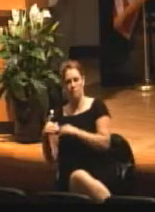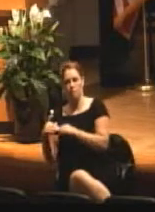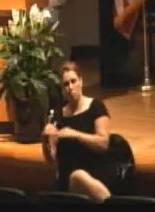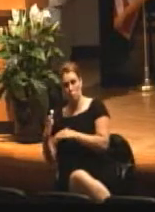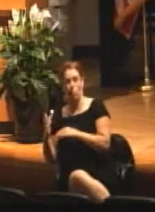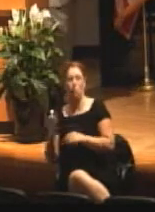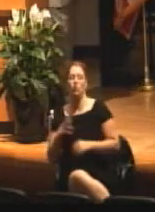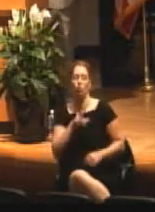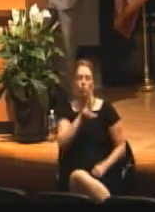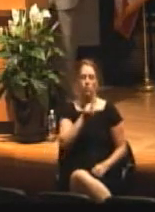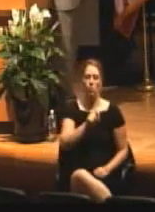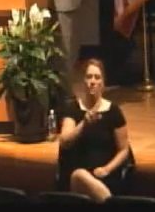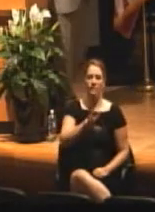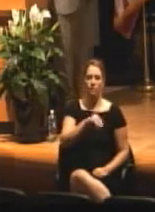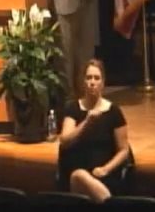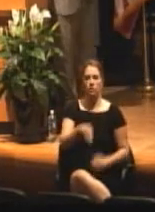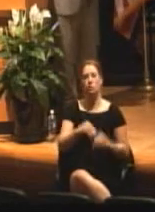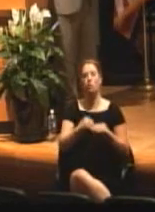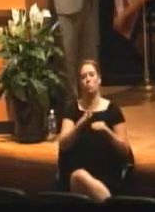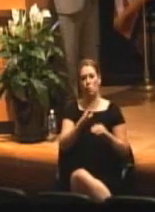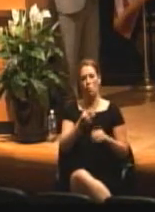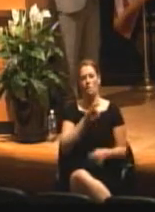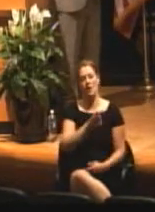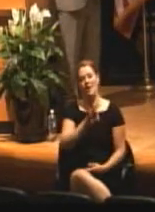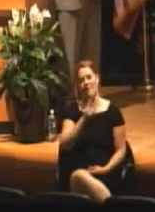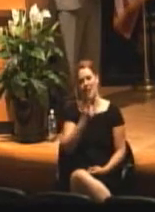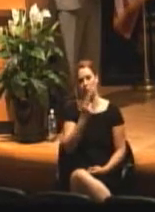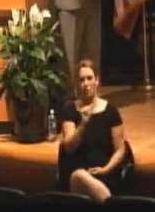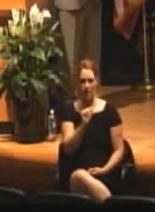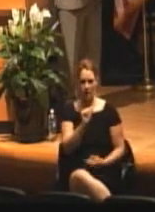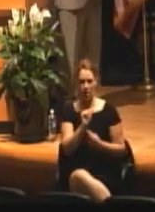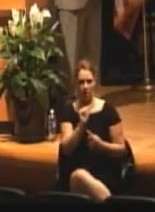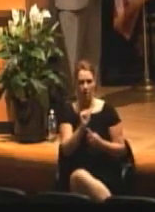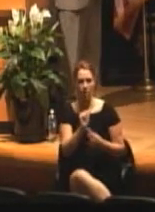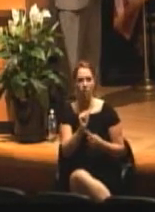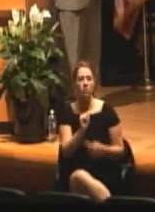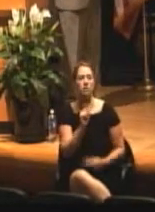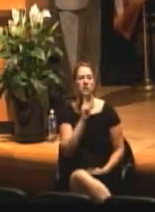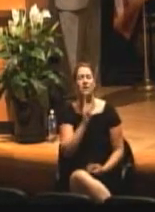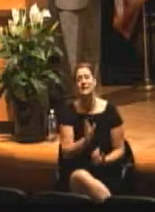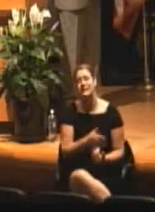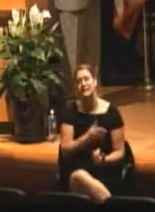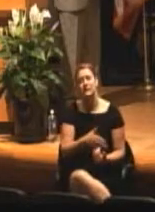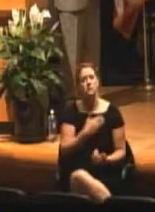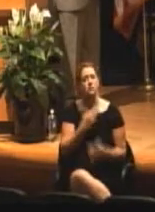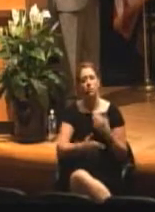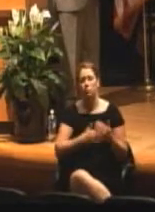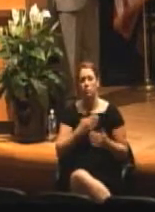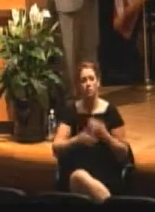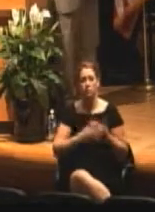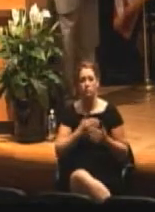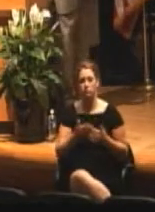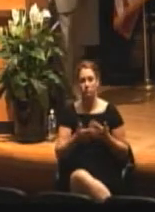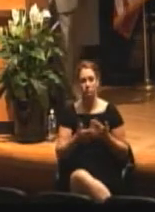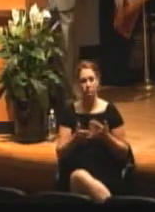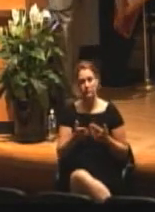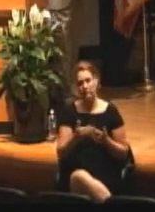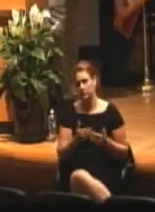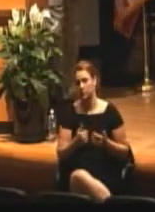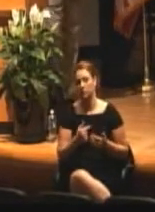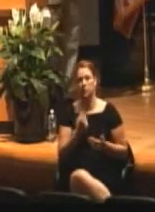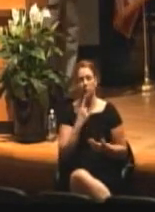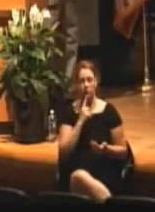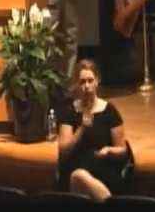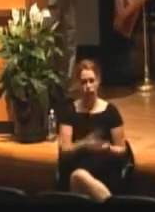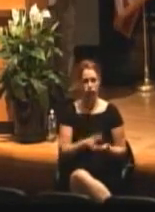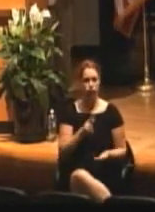less restrictive on credit score. So for FHA purposes, very easy to go through, underwrite it. They have a little bit more mortgage